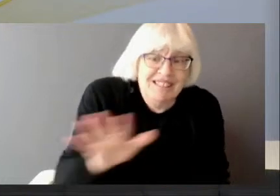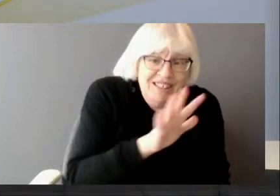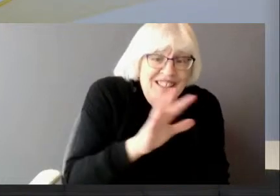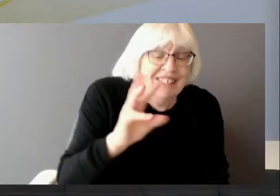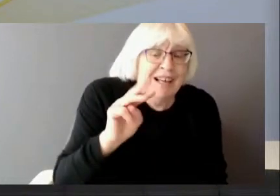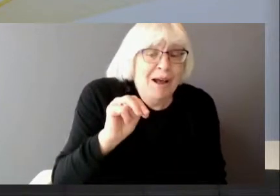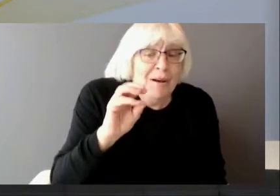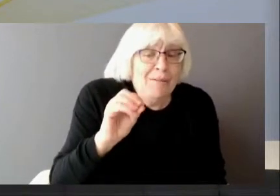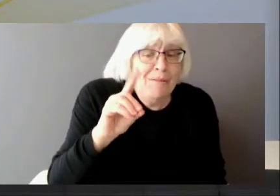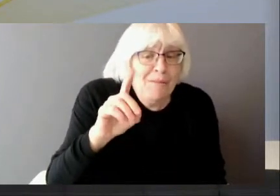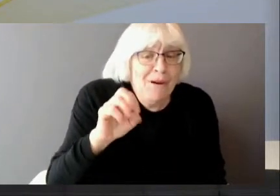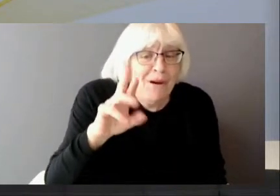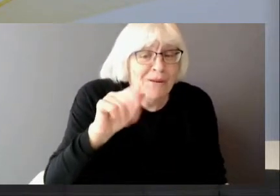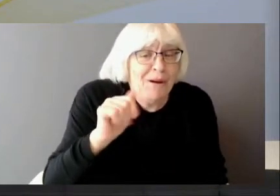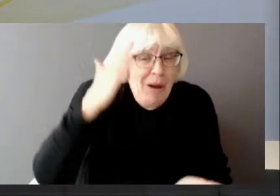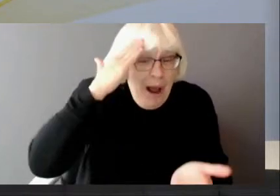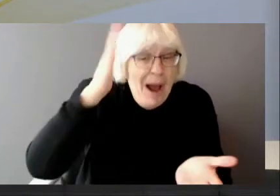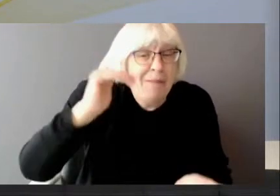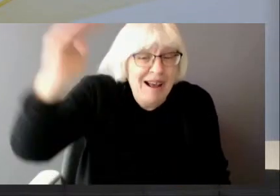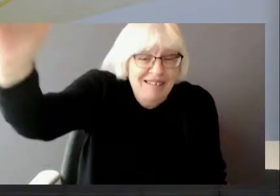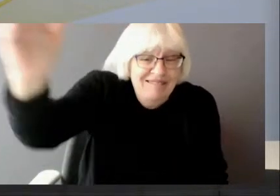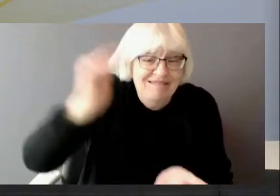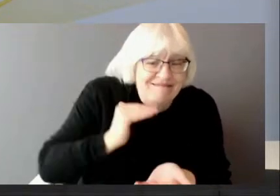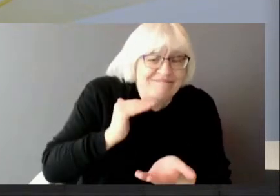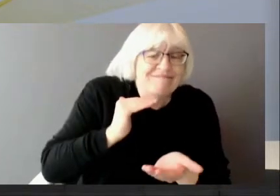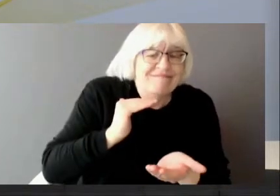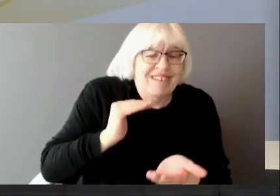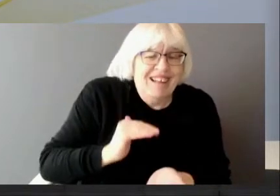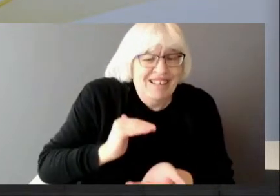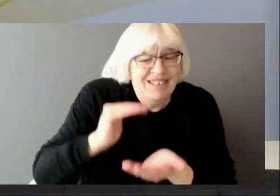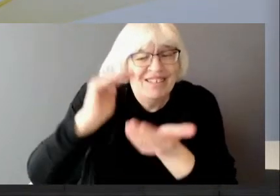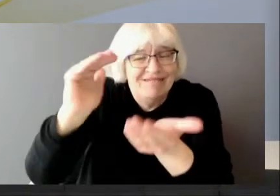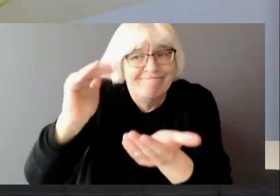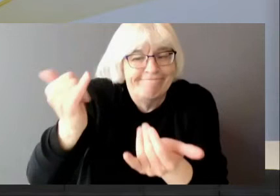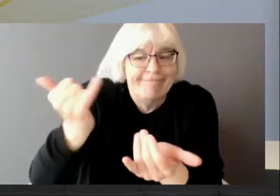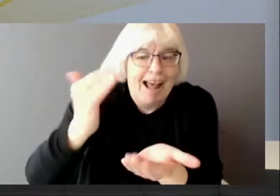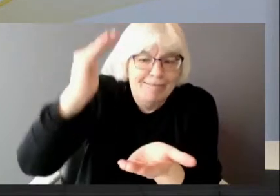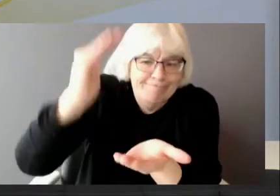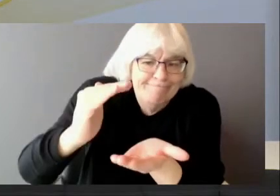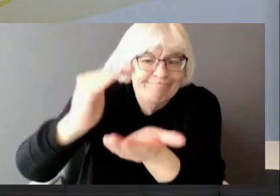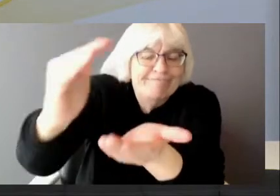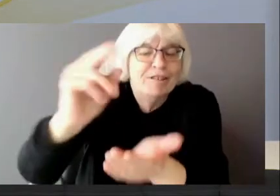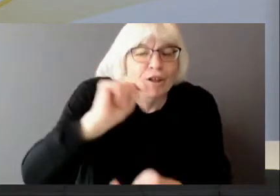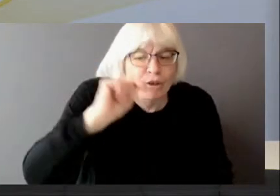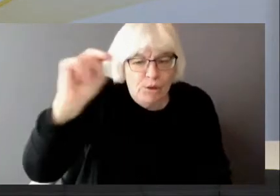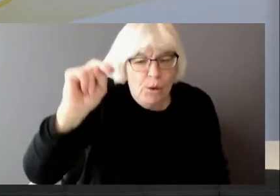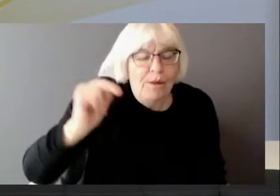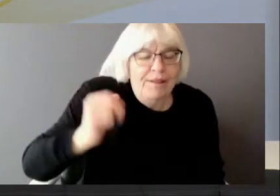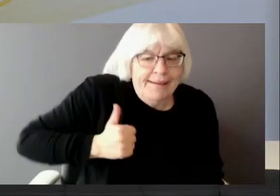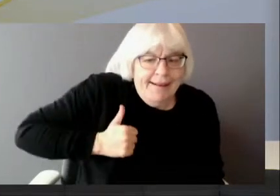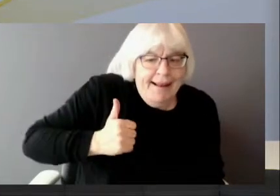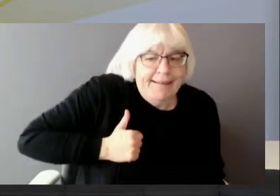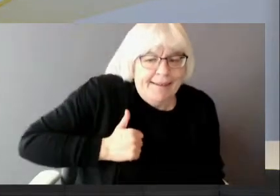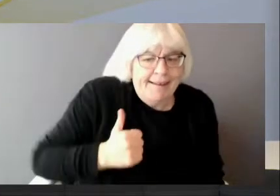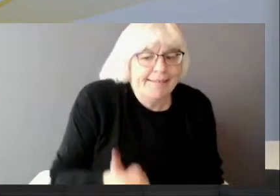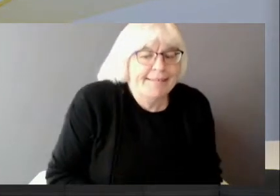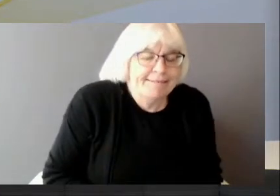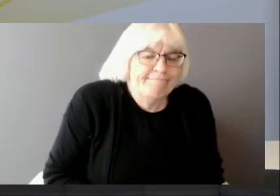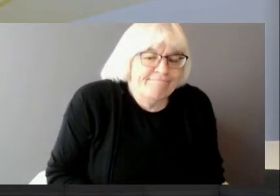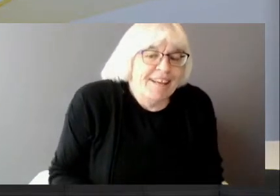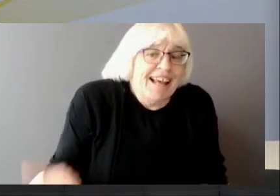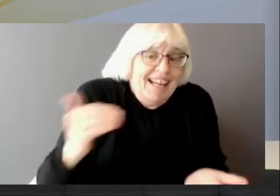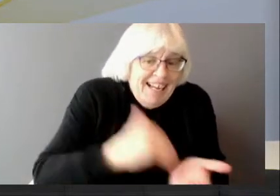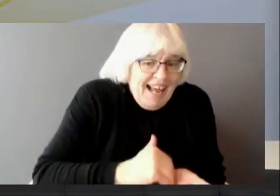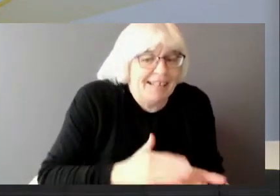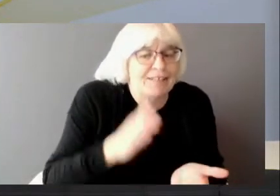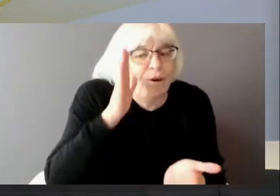Territories. Specifically, in our next dose expected from Moderna, we will have 700 doses less, which